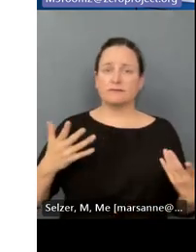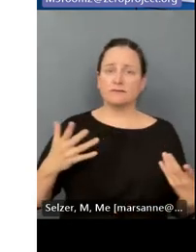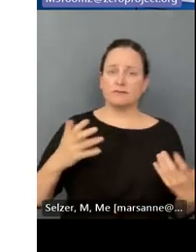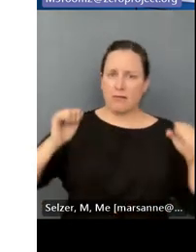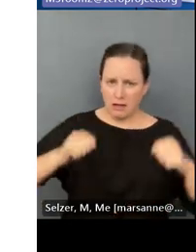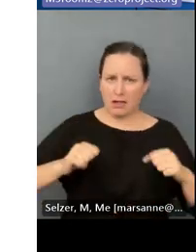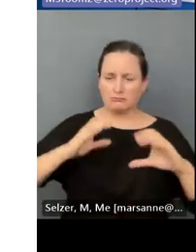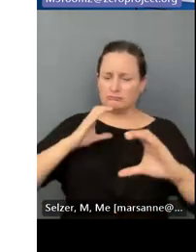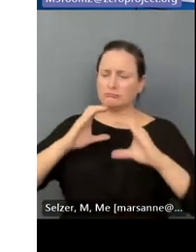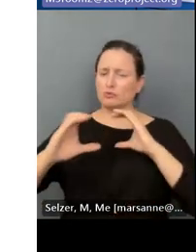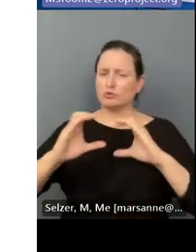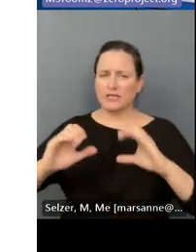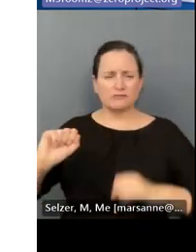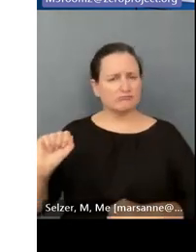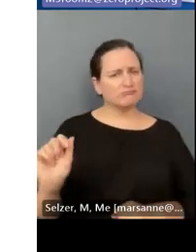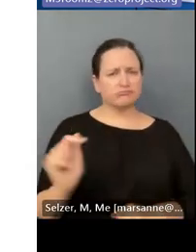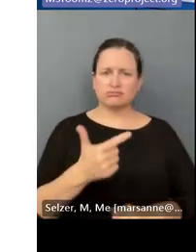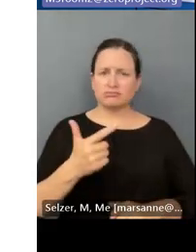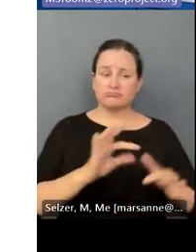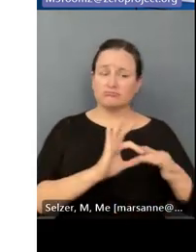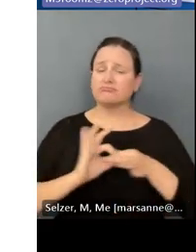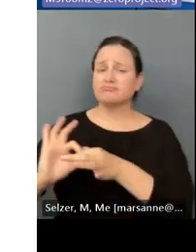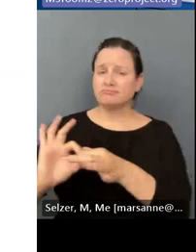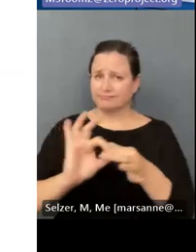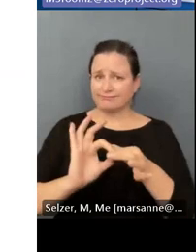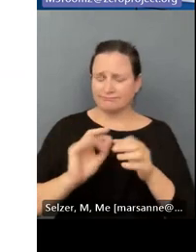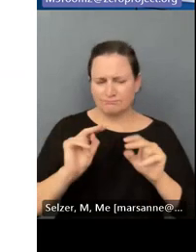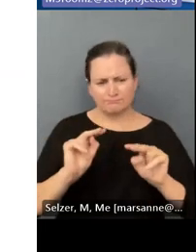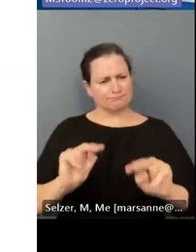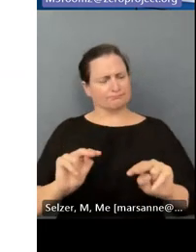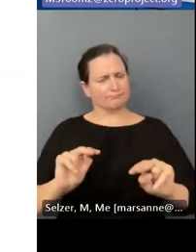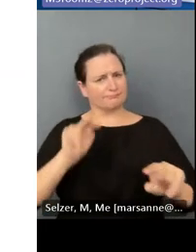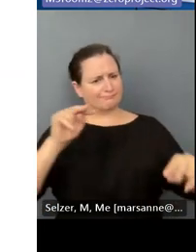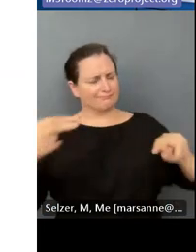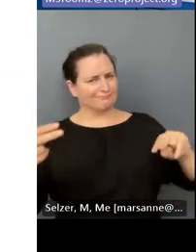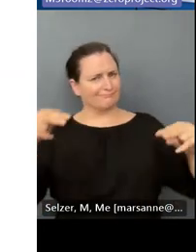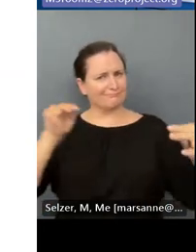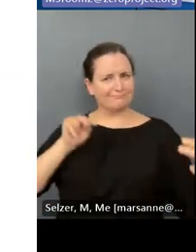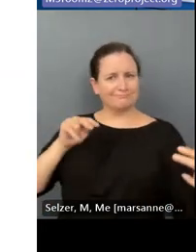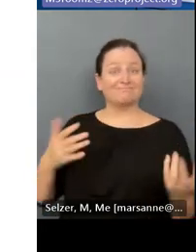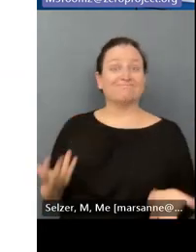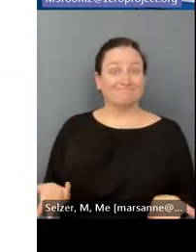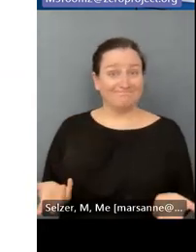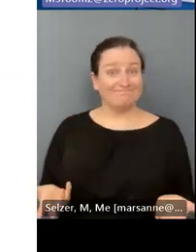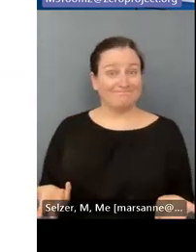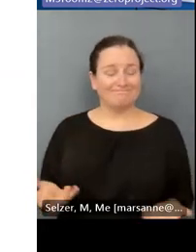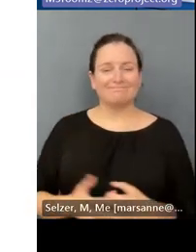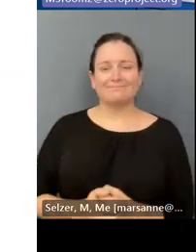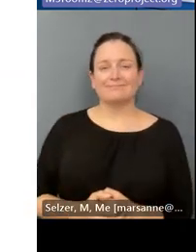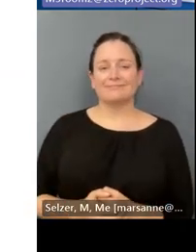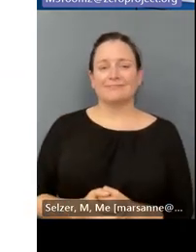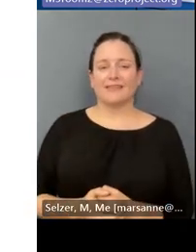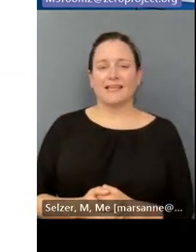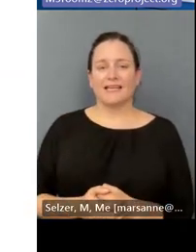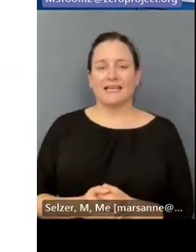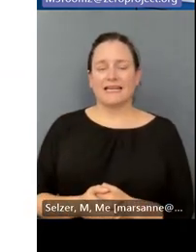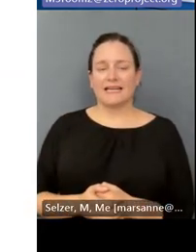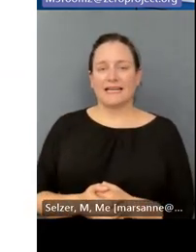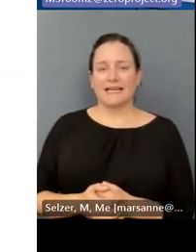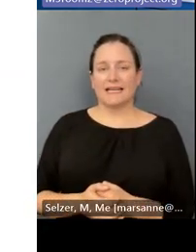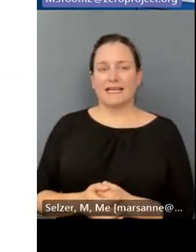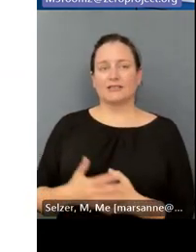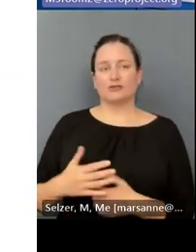regarding collaboration, some theories today are starting these kind of conditions. So we have these. Those